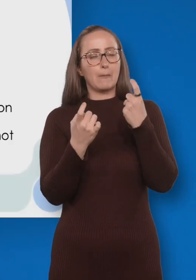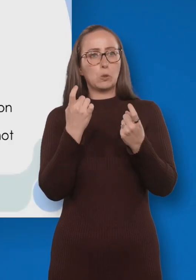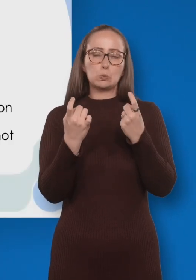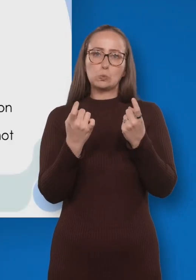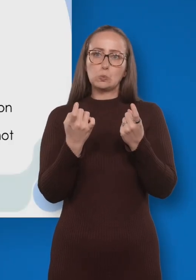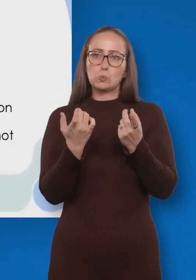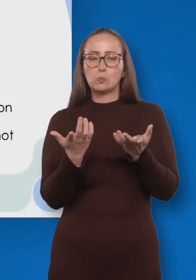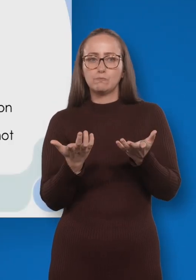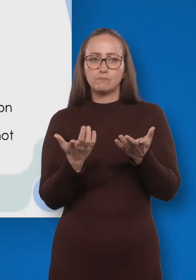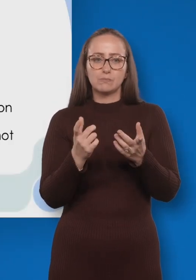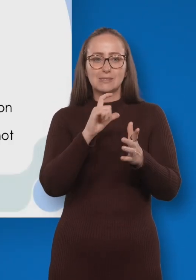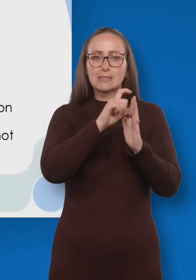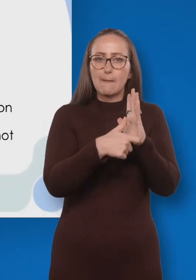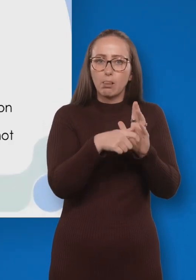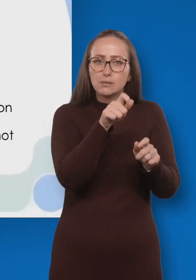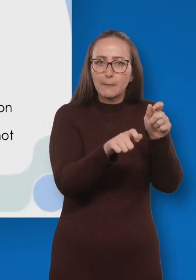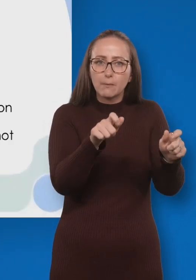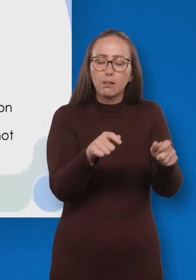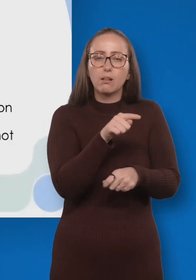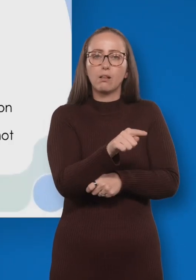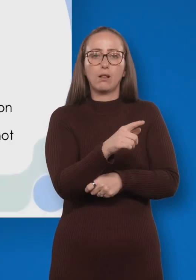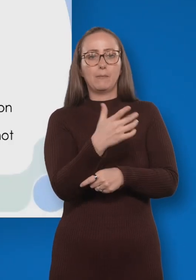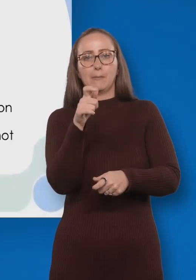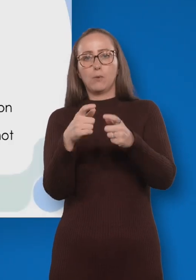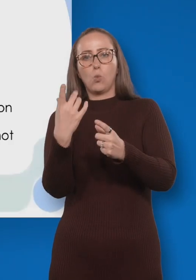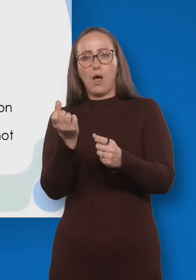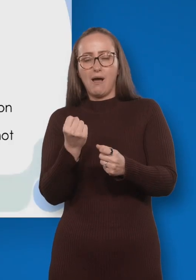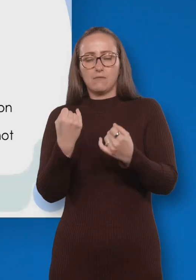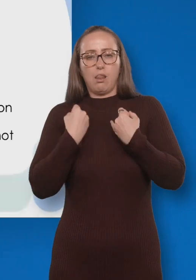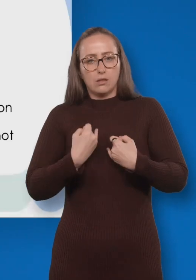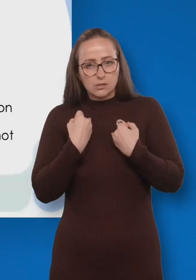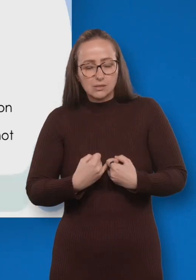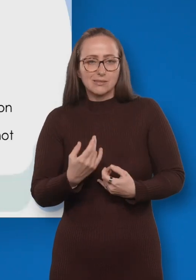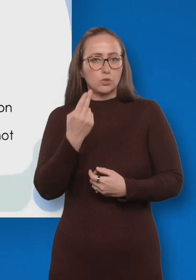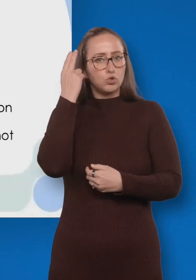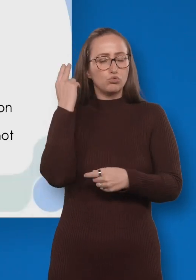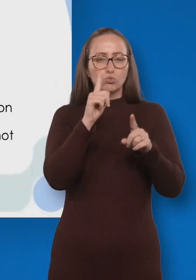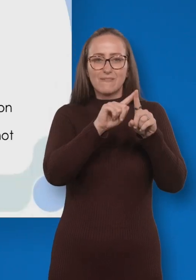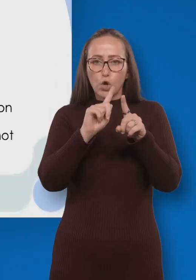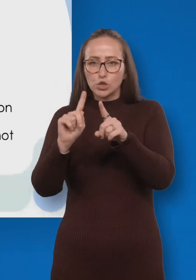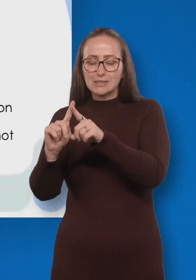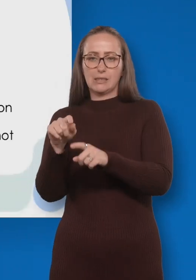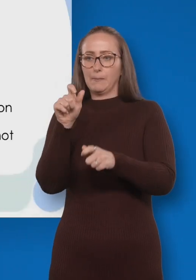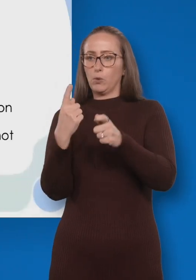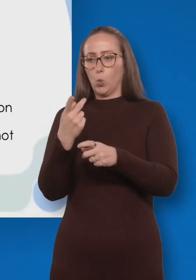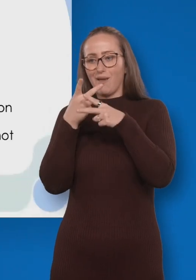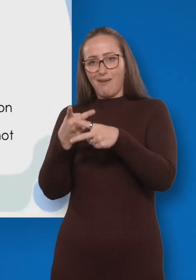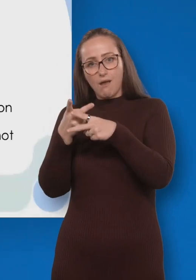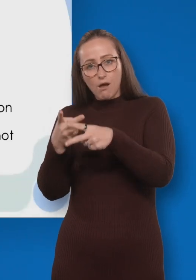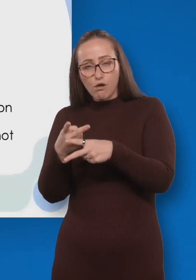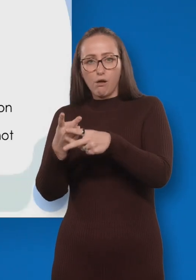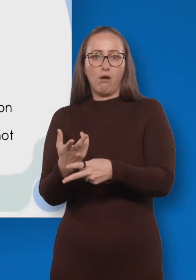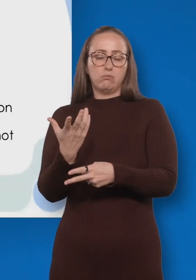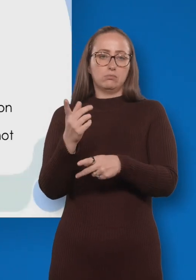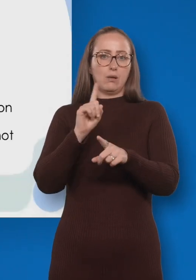for disabled people, people with chronic illnesses, neurodiversity, people with caring responsibilities, people who